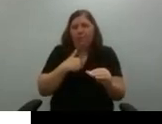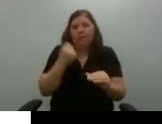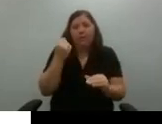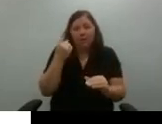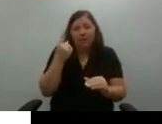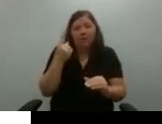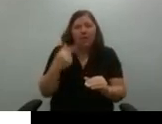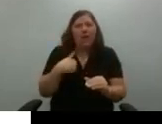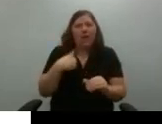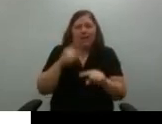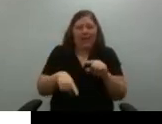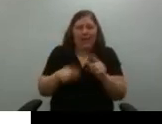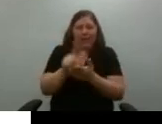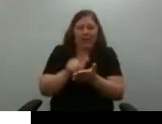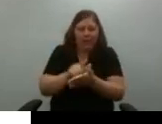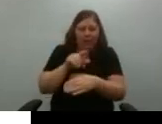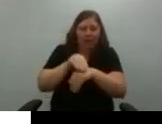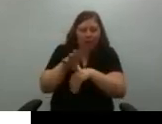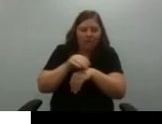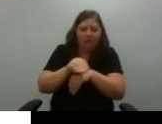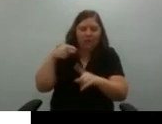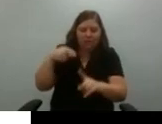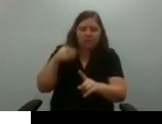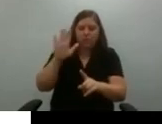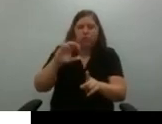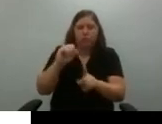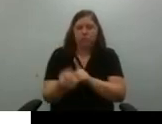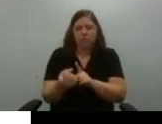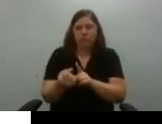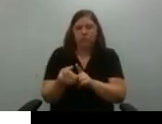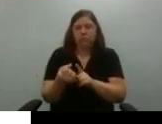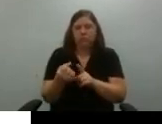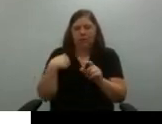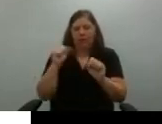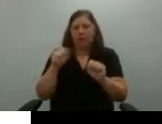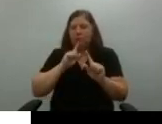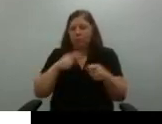give you legal advice regarding your specific situation. I hope